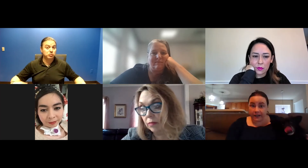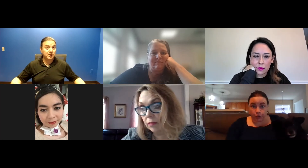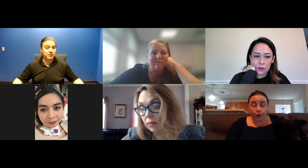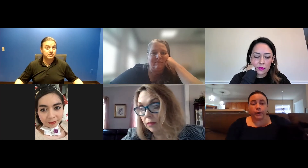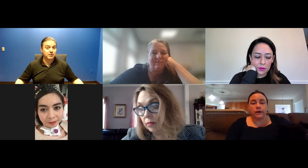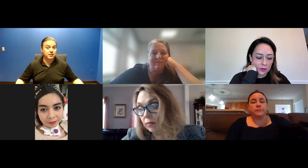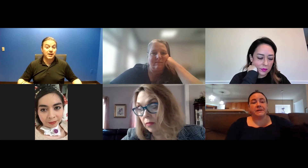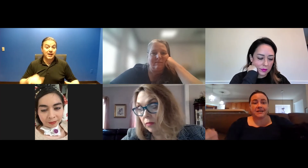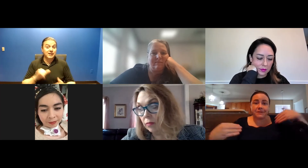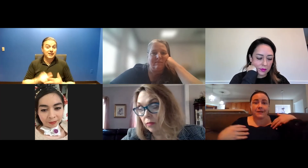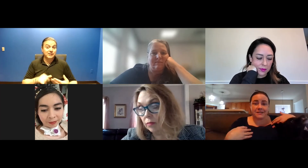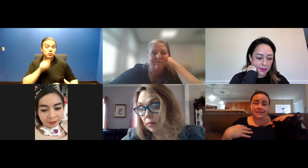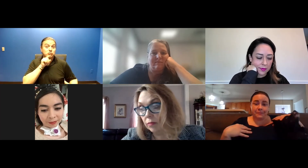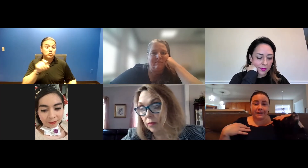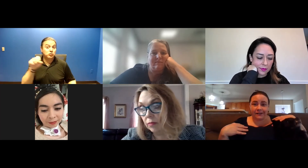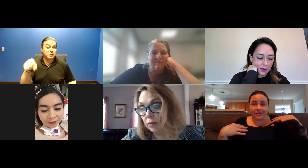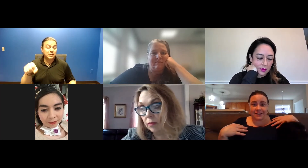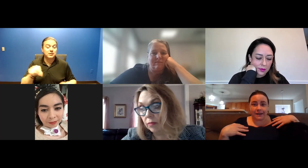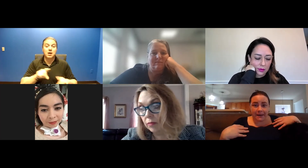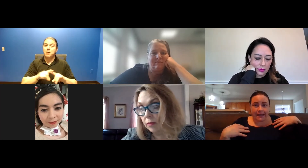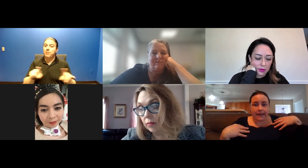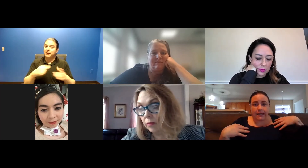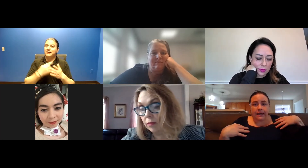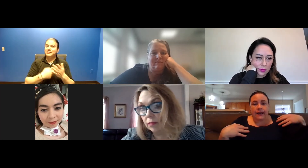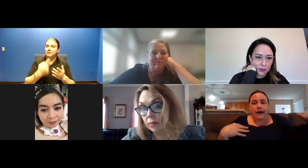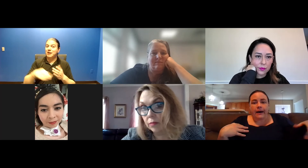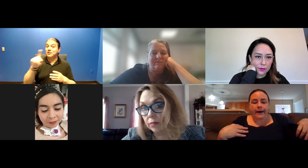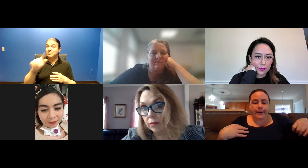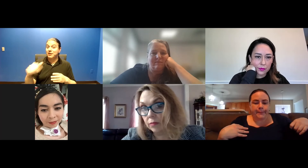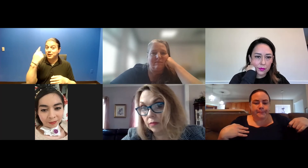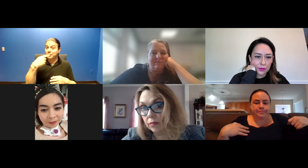all very true. But sometimes disability looks like me.